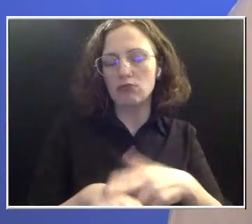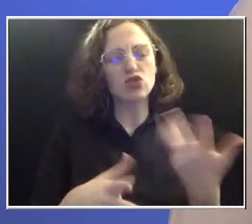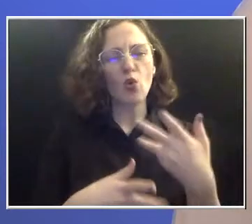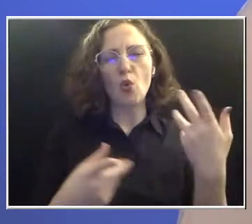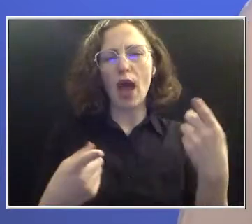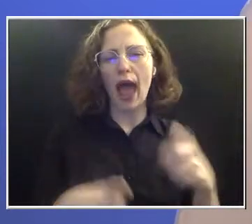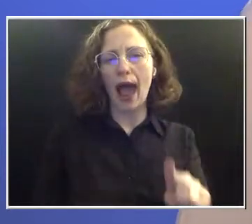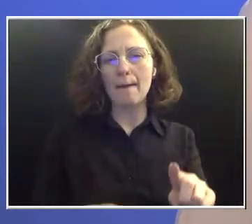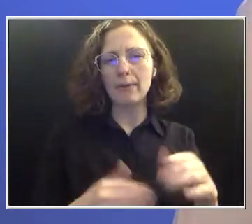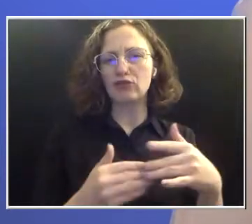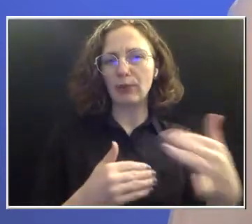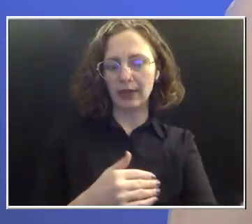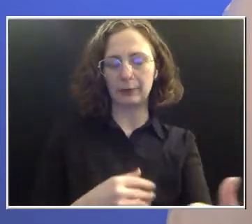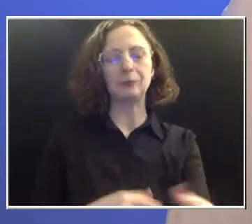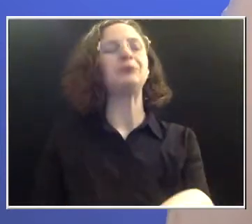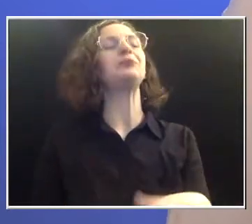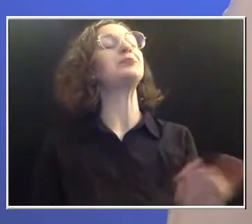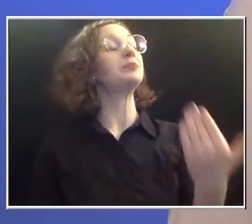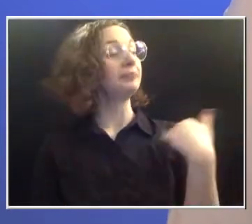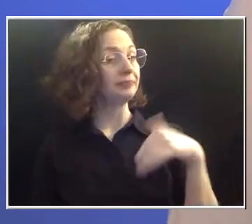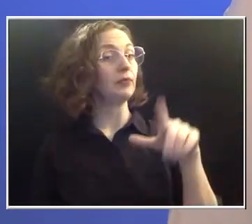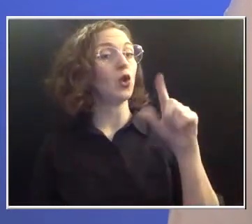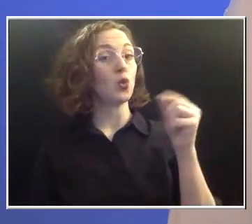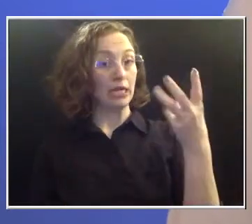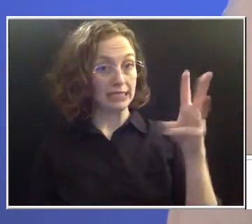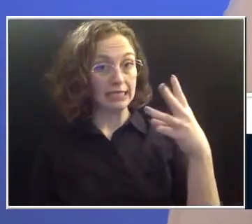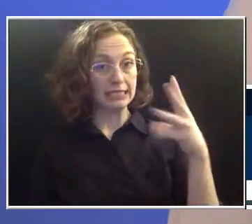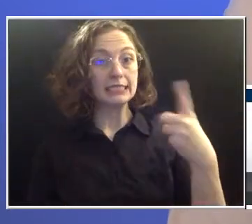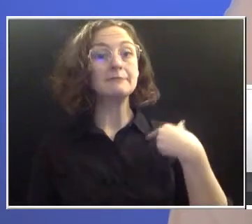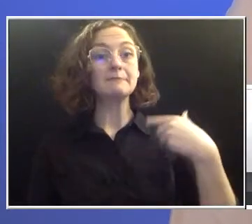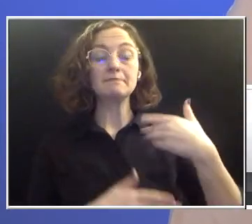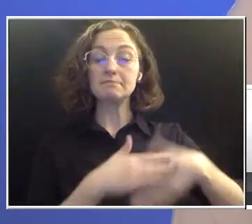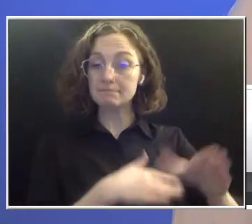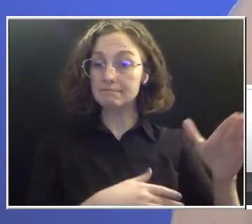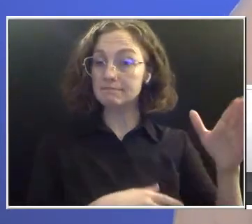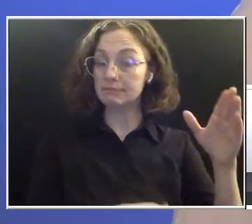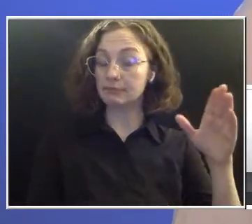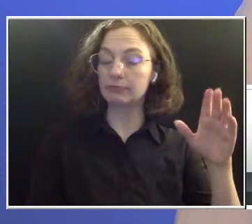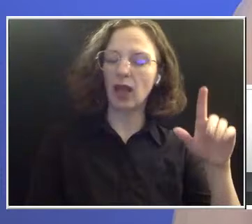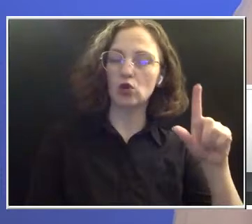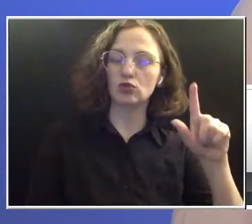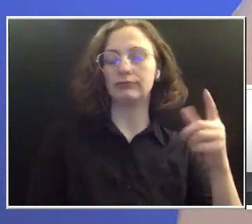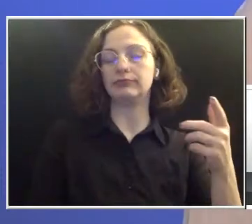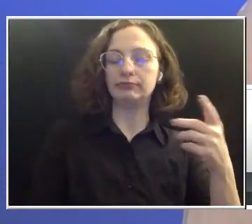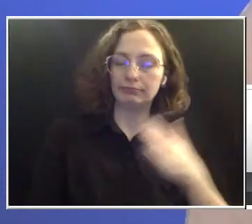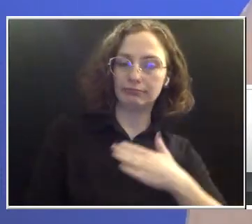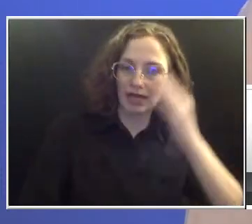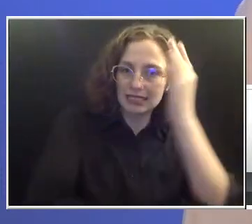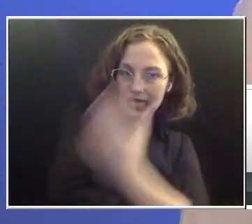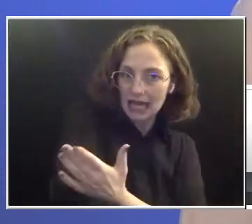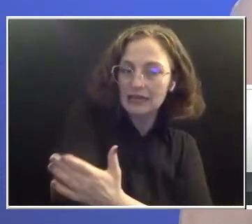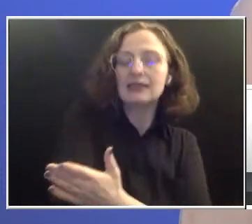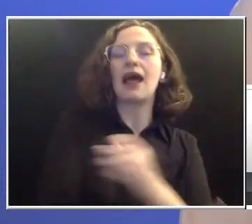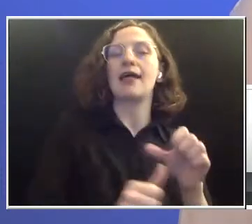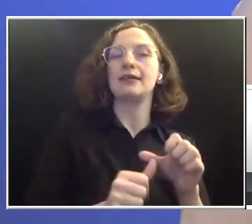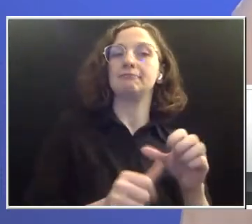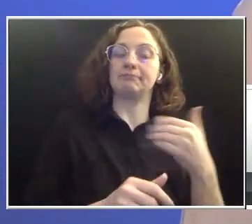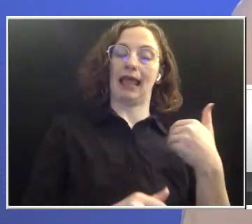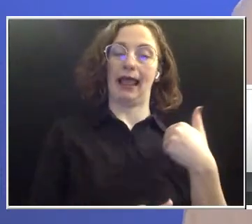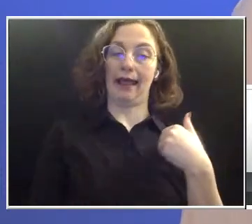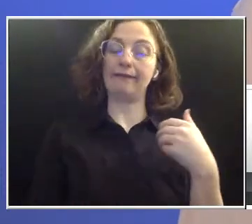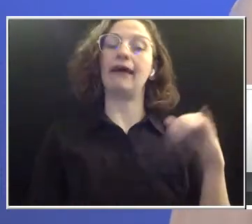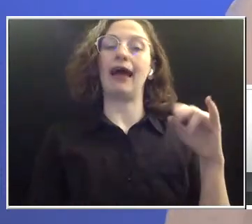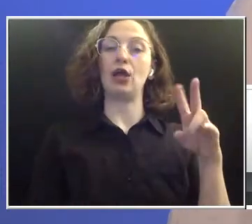in 2016. So I had my IUD up until it was time to have it changed out, which I had gone in for. And I was